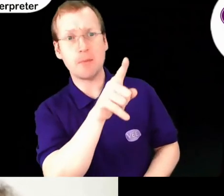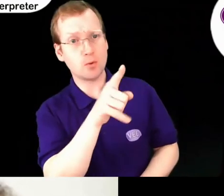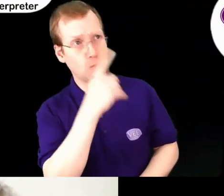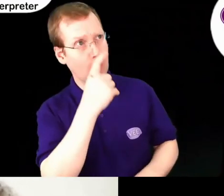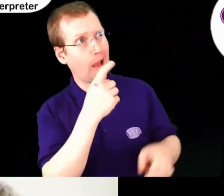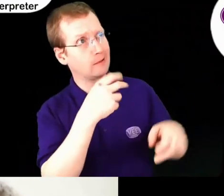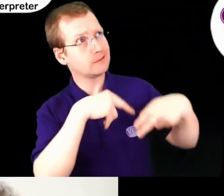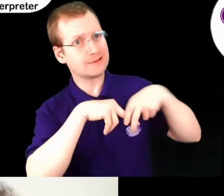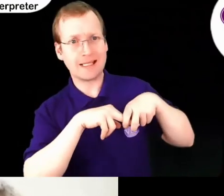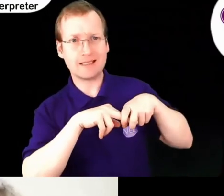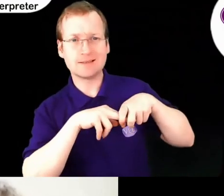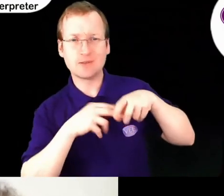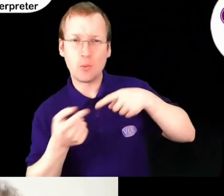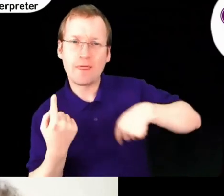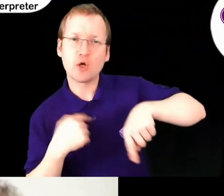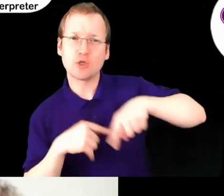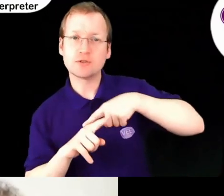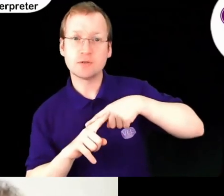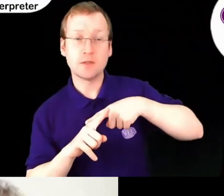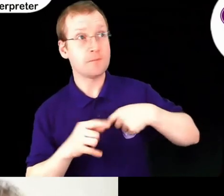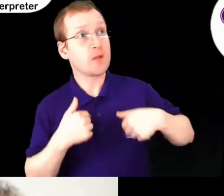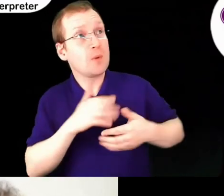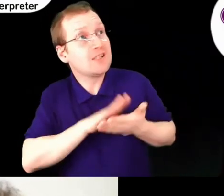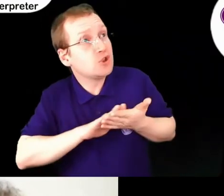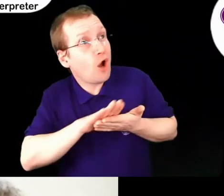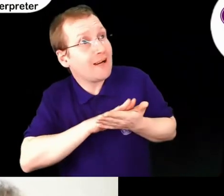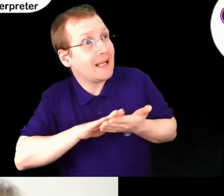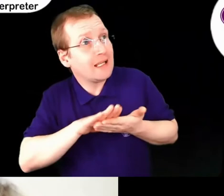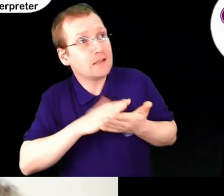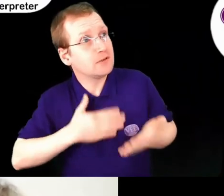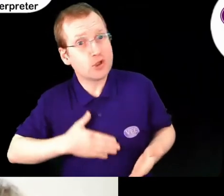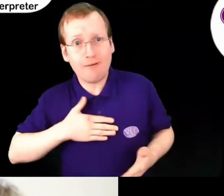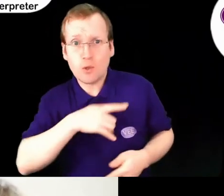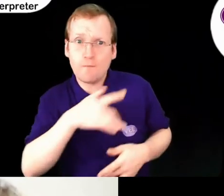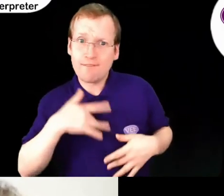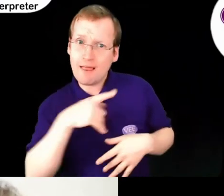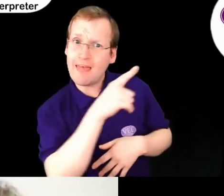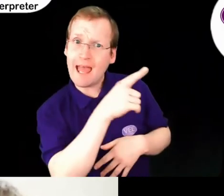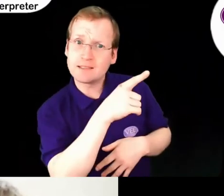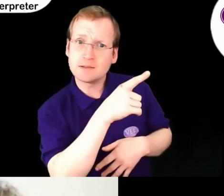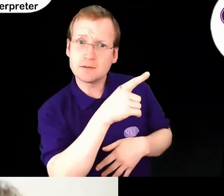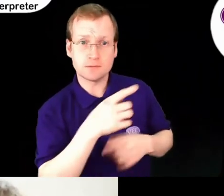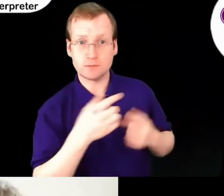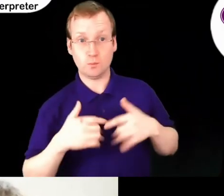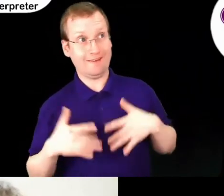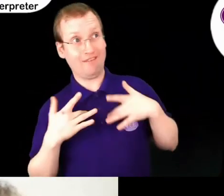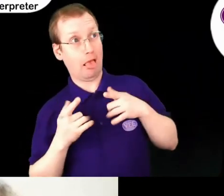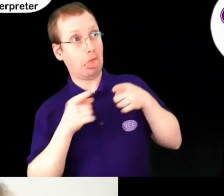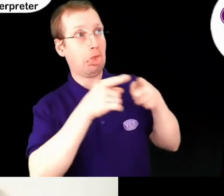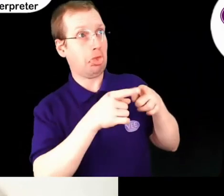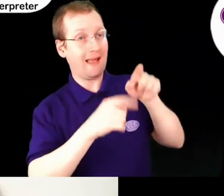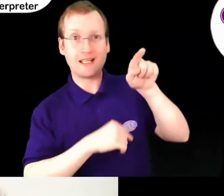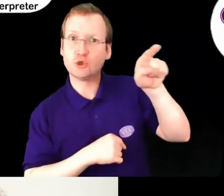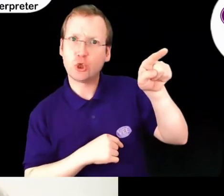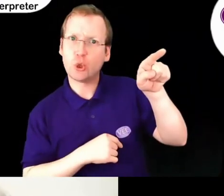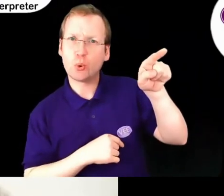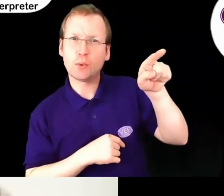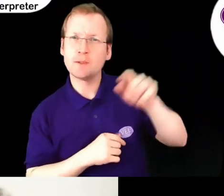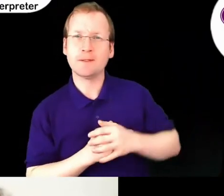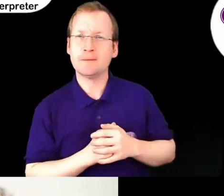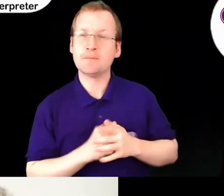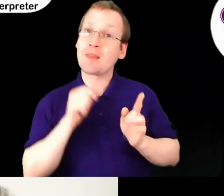at the Eucharist with us. We are sorry that this is how you feel, but we don't feel that against you. And, you know, it's